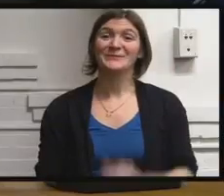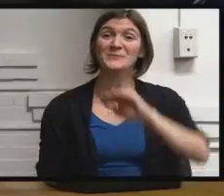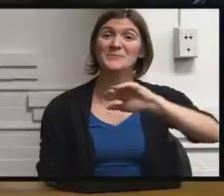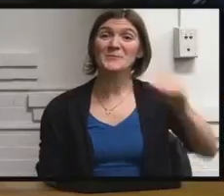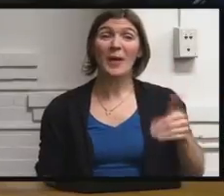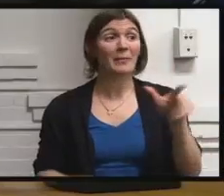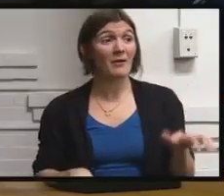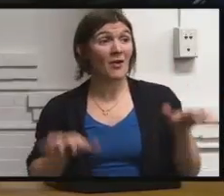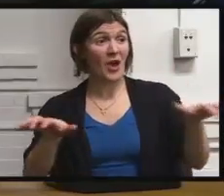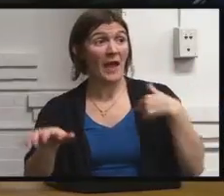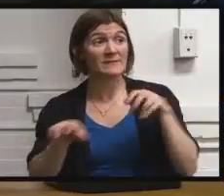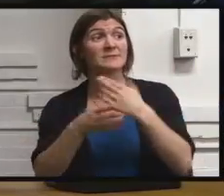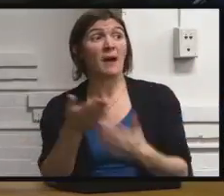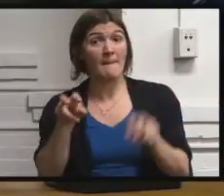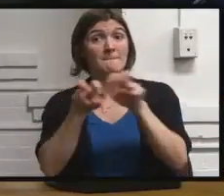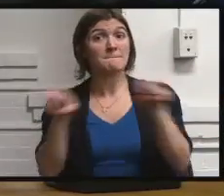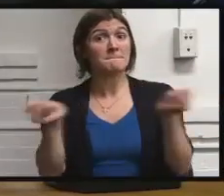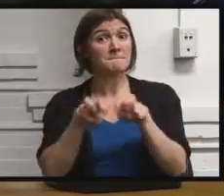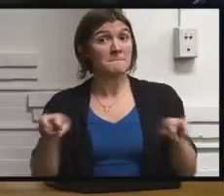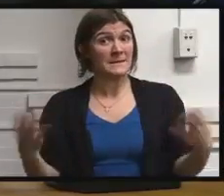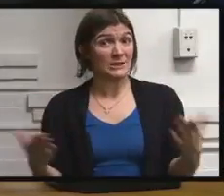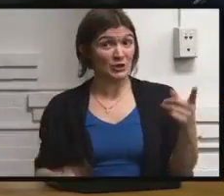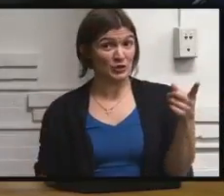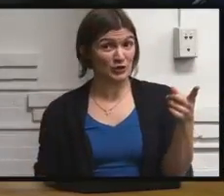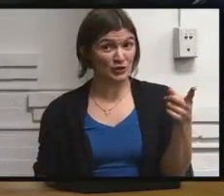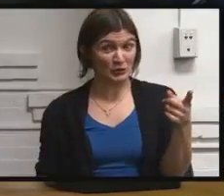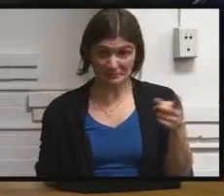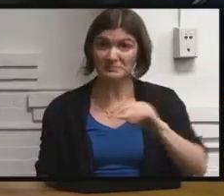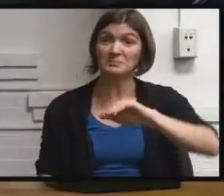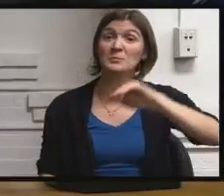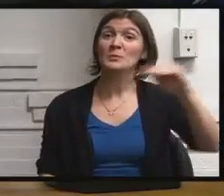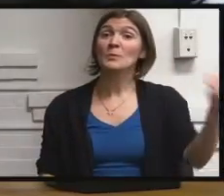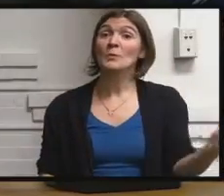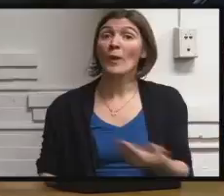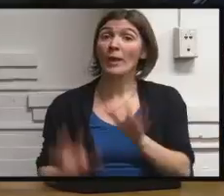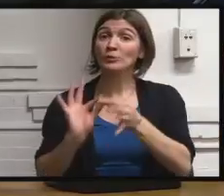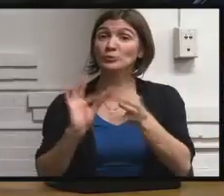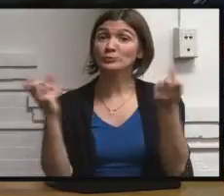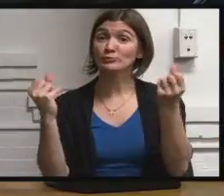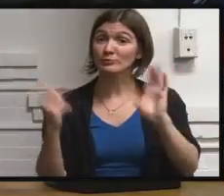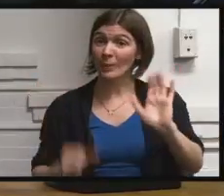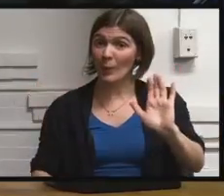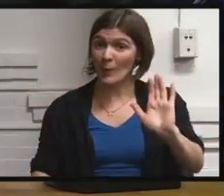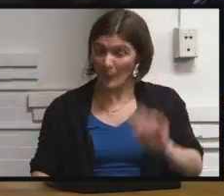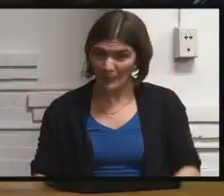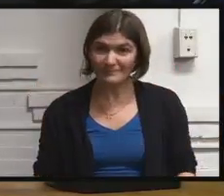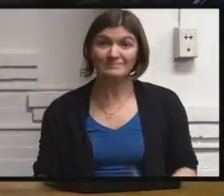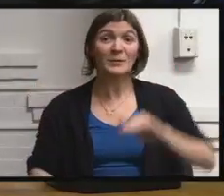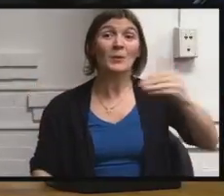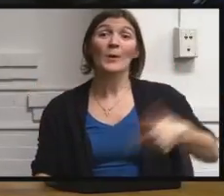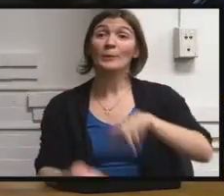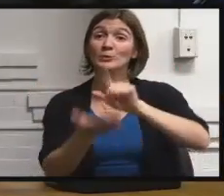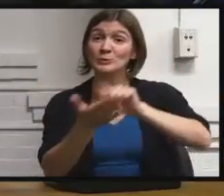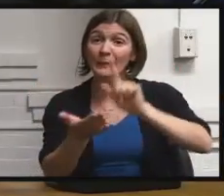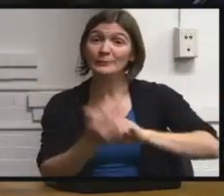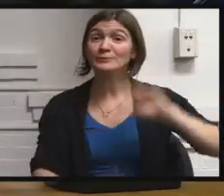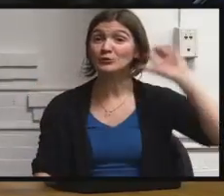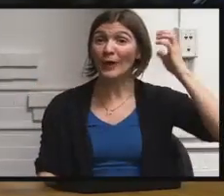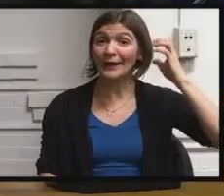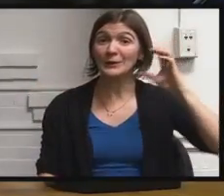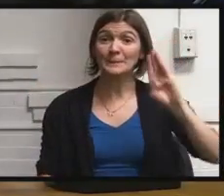Welcome to everybody who's in attendance. Welcome to our ASL interpreters, members of the press,